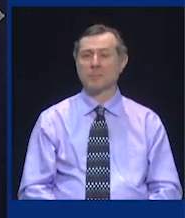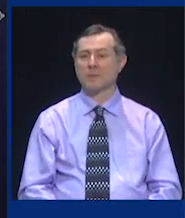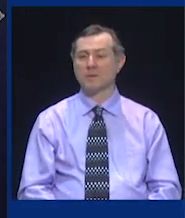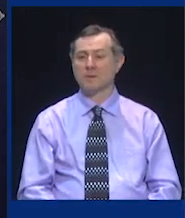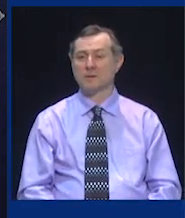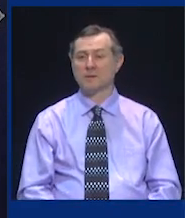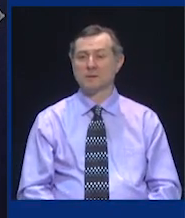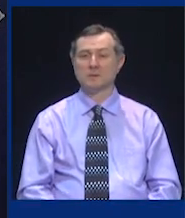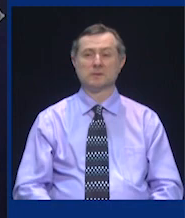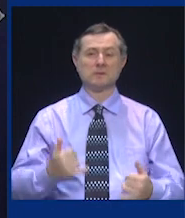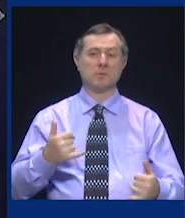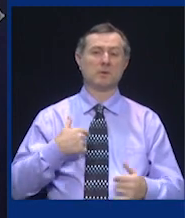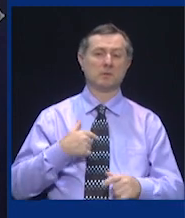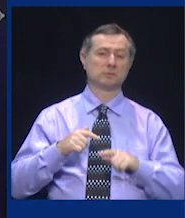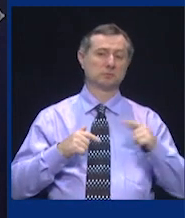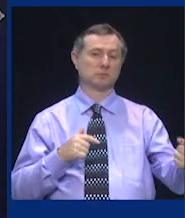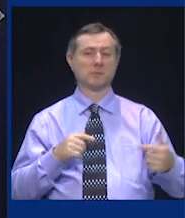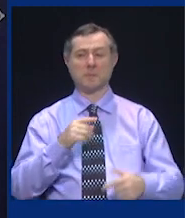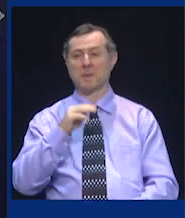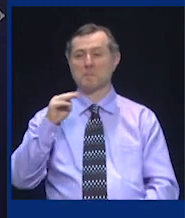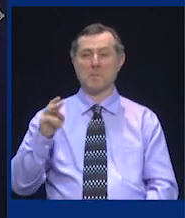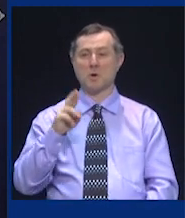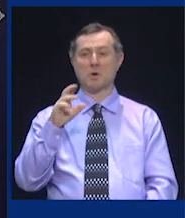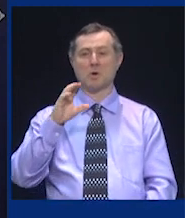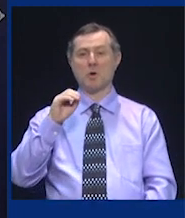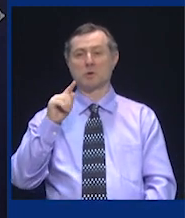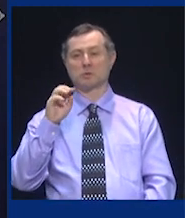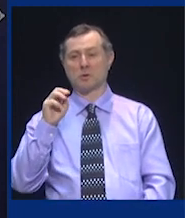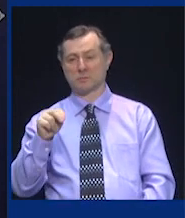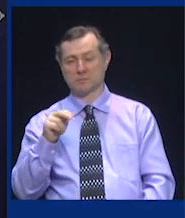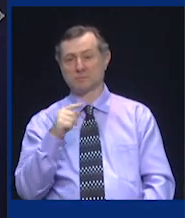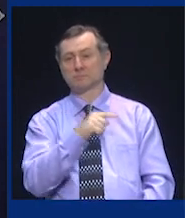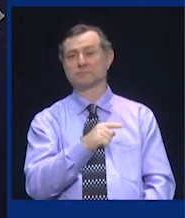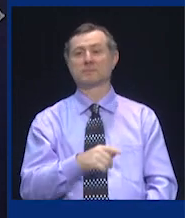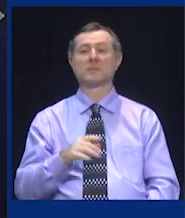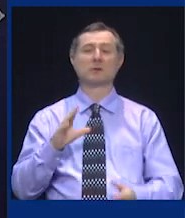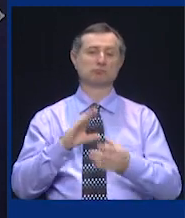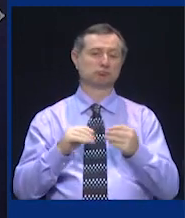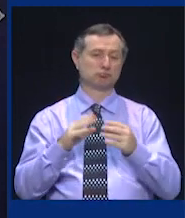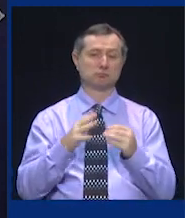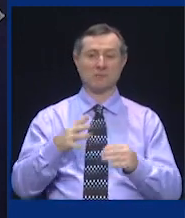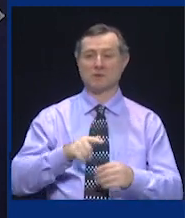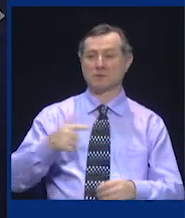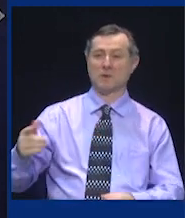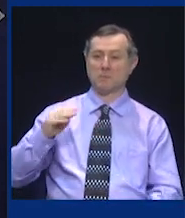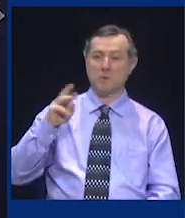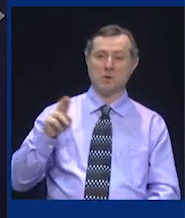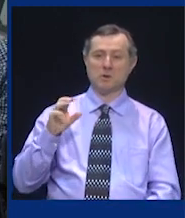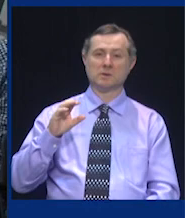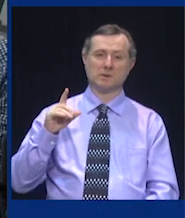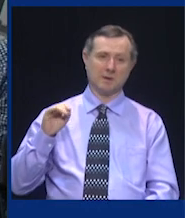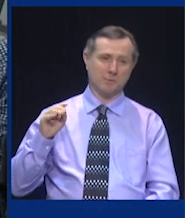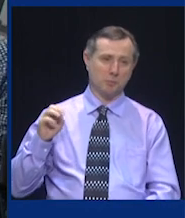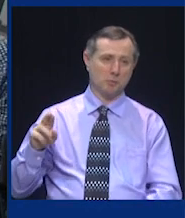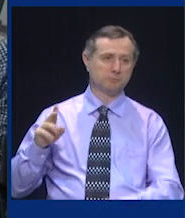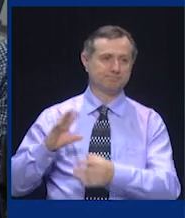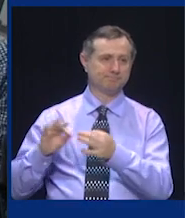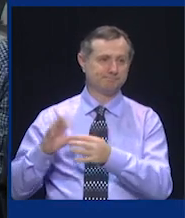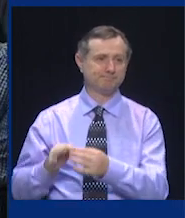Let me turn it to Mr. Cotton and Mr. Lieber for comments. And again, I thank them, and then we'll take questions.